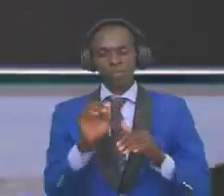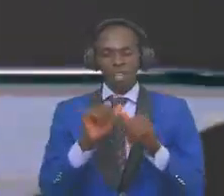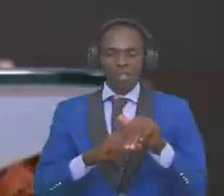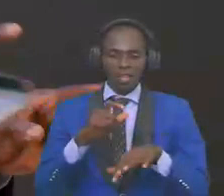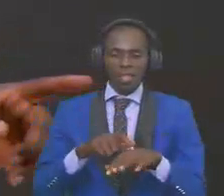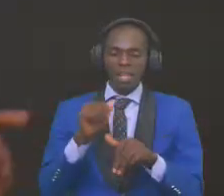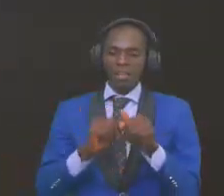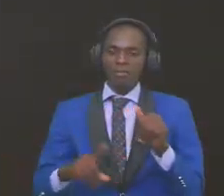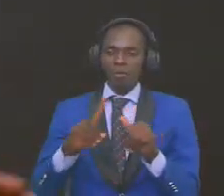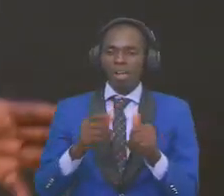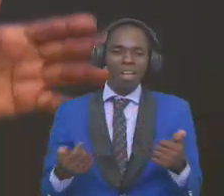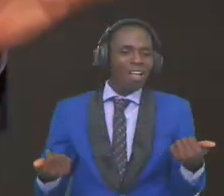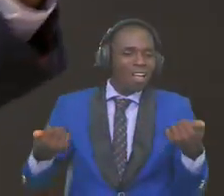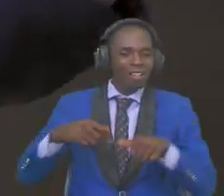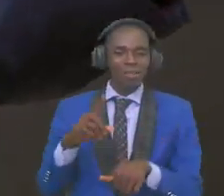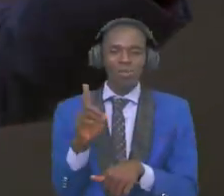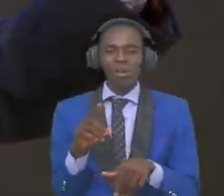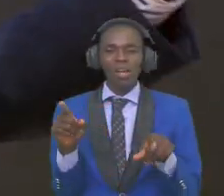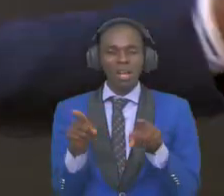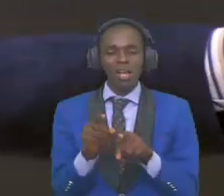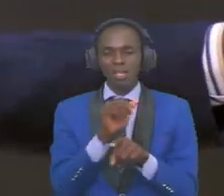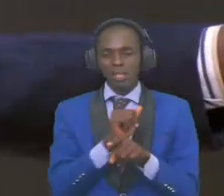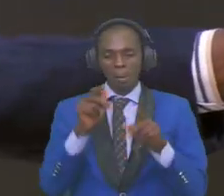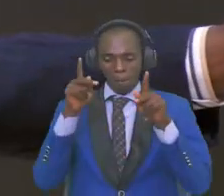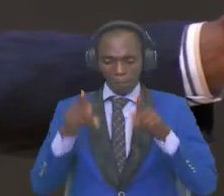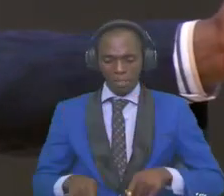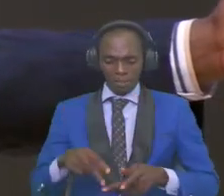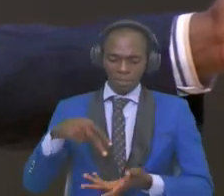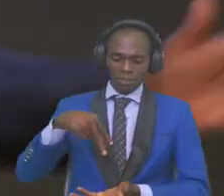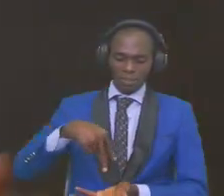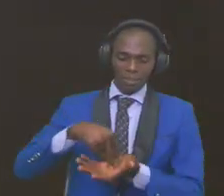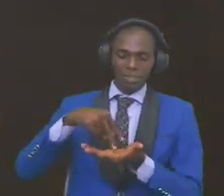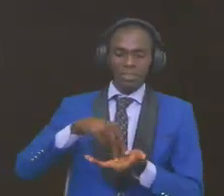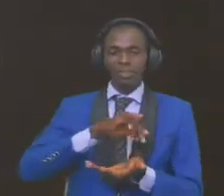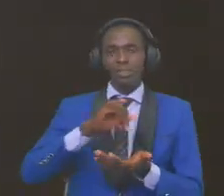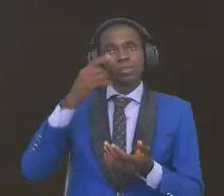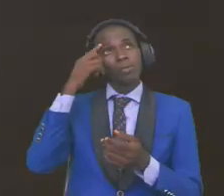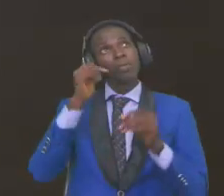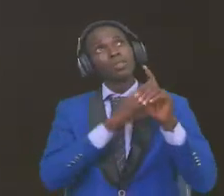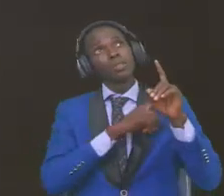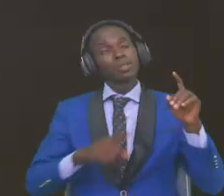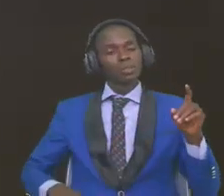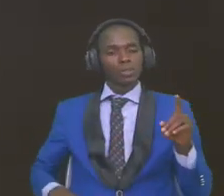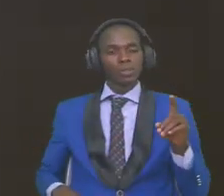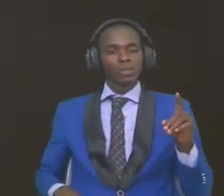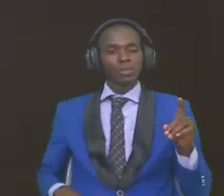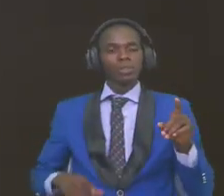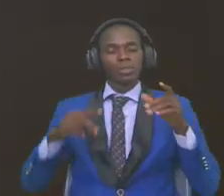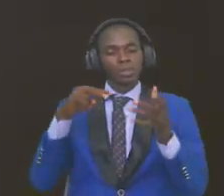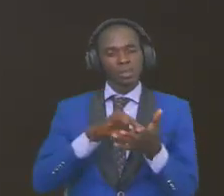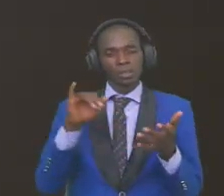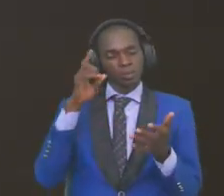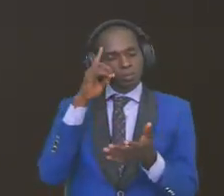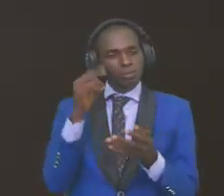everywhere, anywhere, as a person standing for the Lord, as a person standing for the